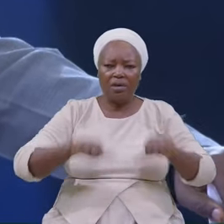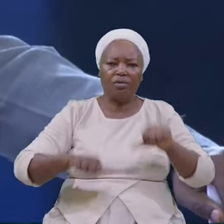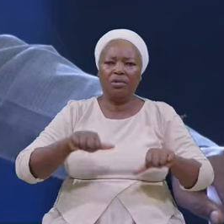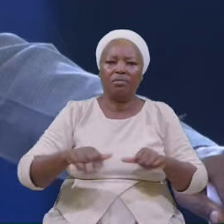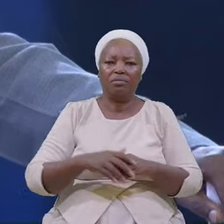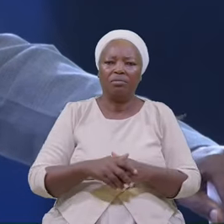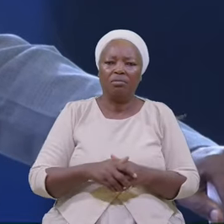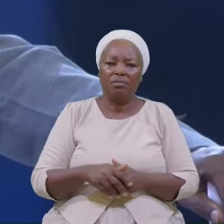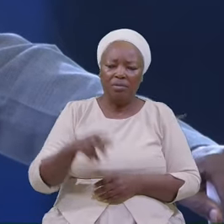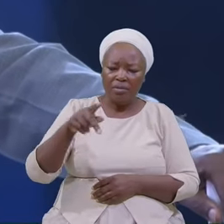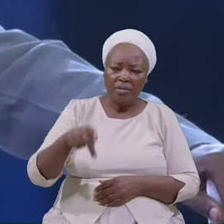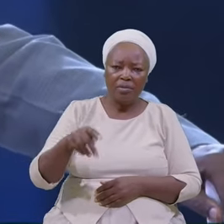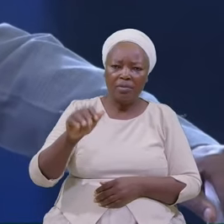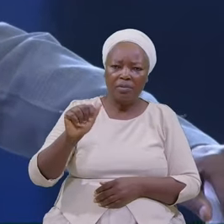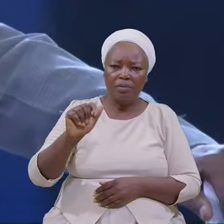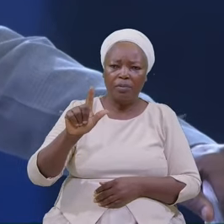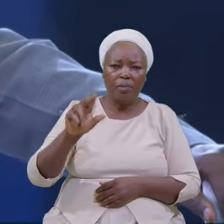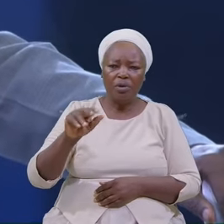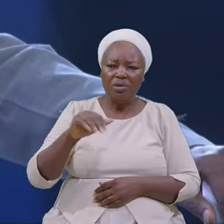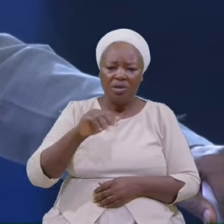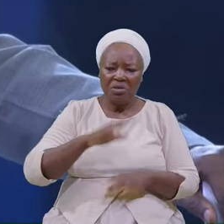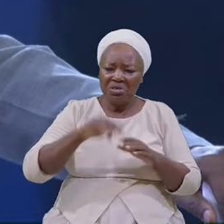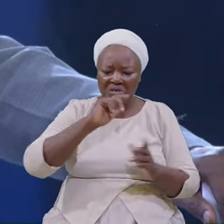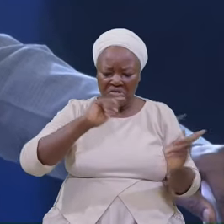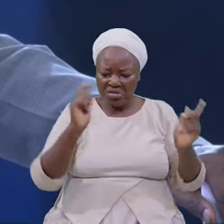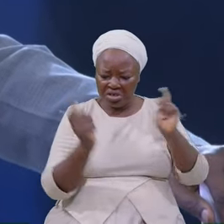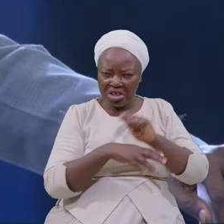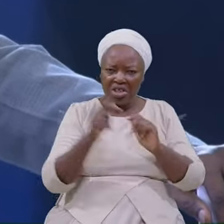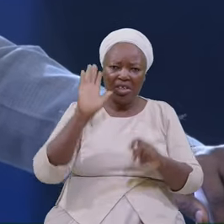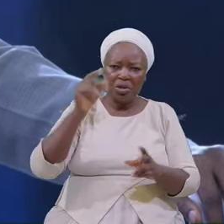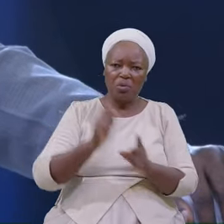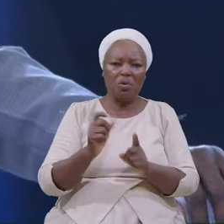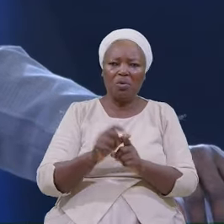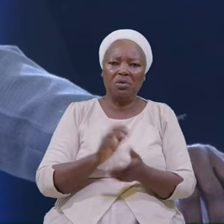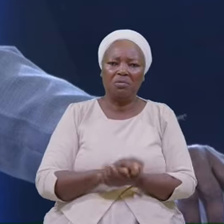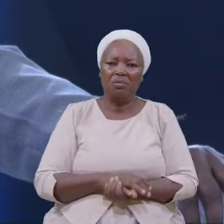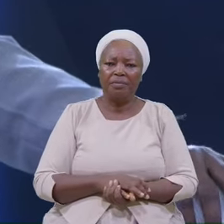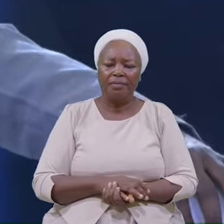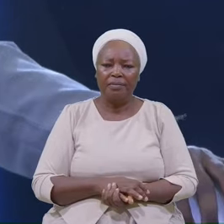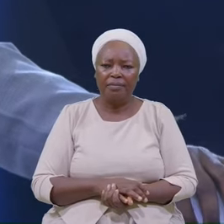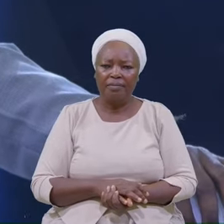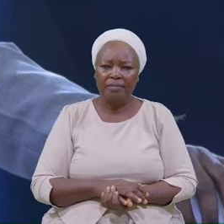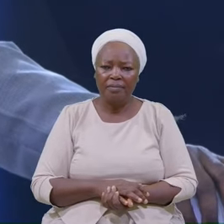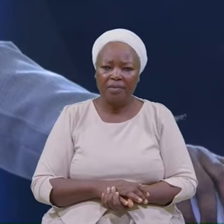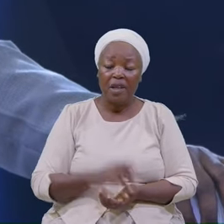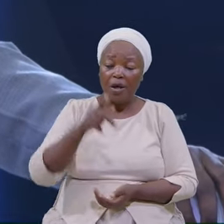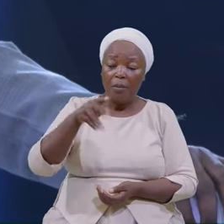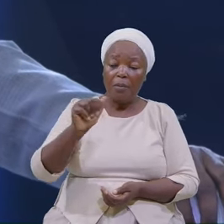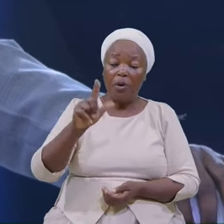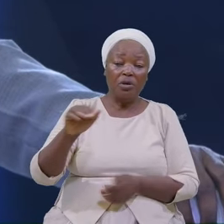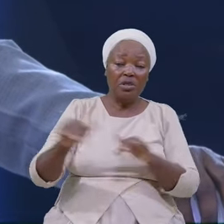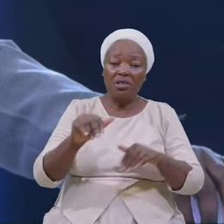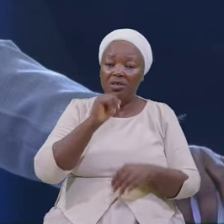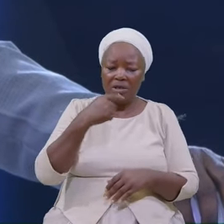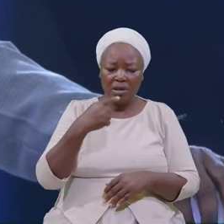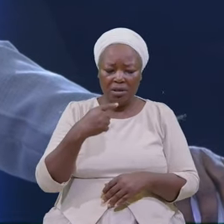pas ébranlé. Paul did not vacillate here and there. Paul n'a pas vacillé. Paul did not say, I